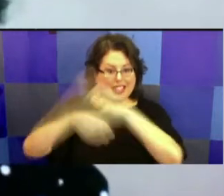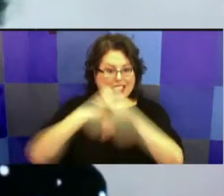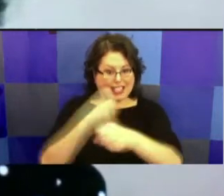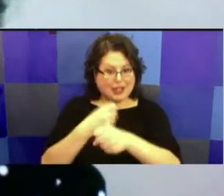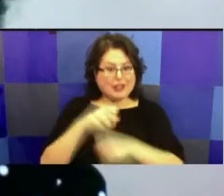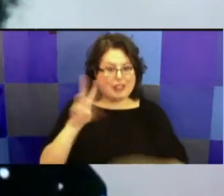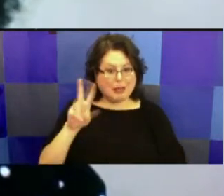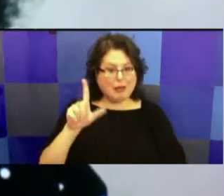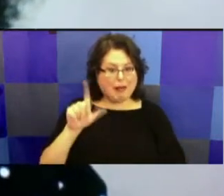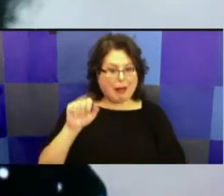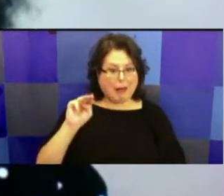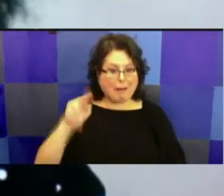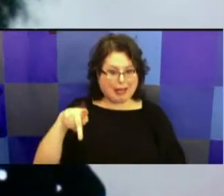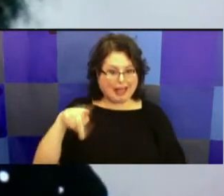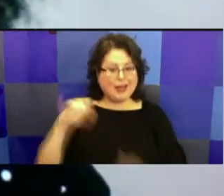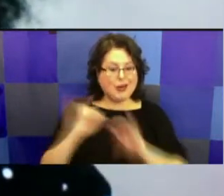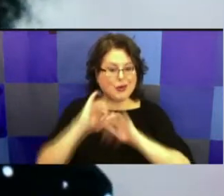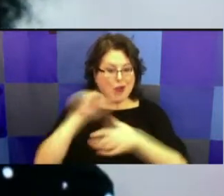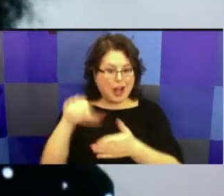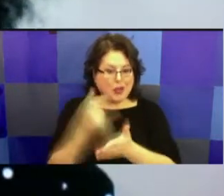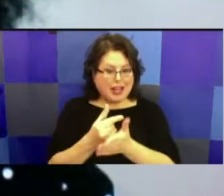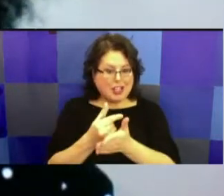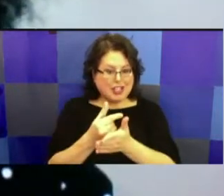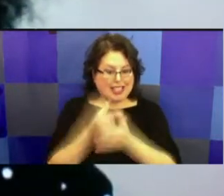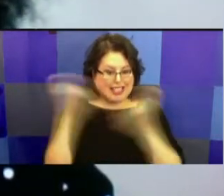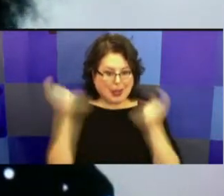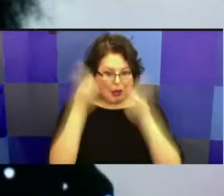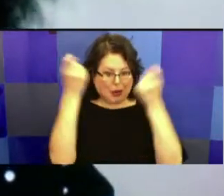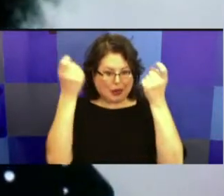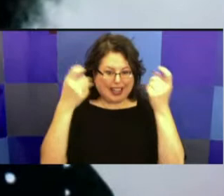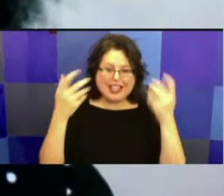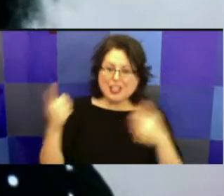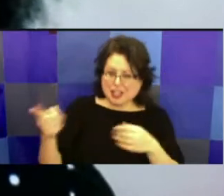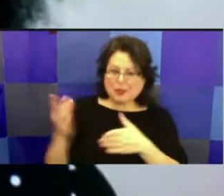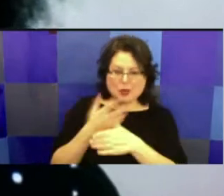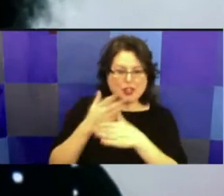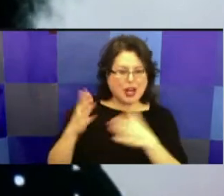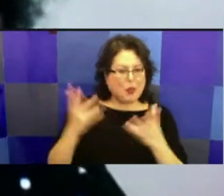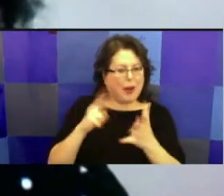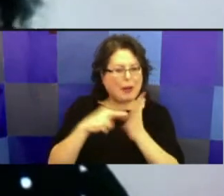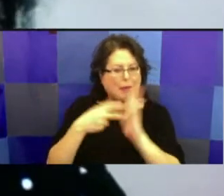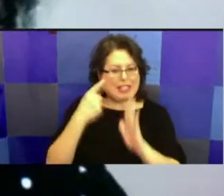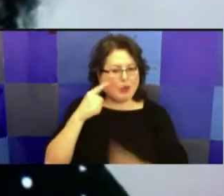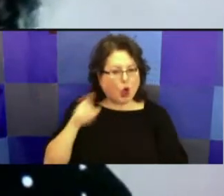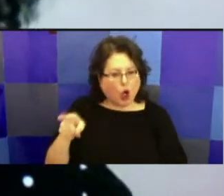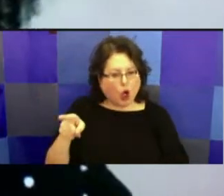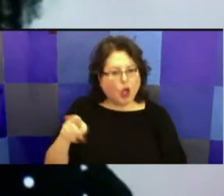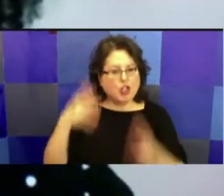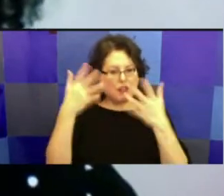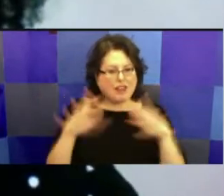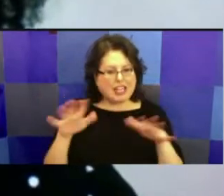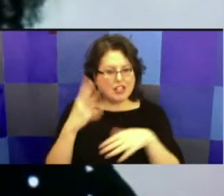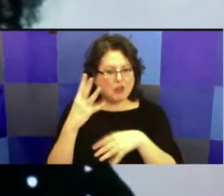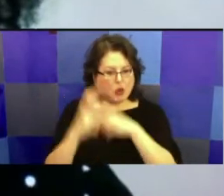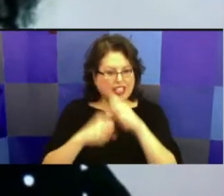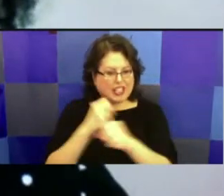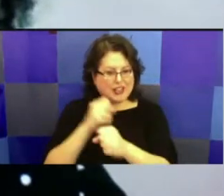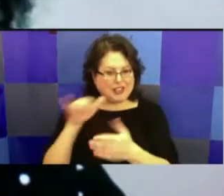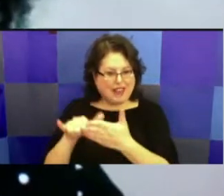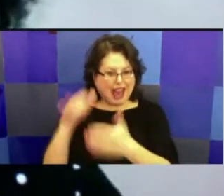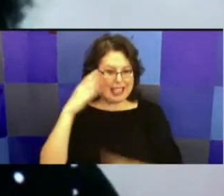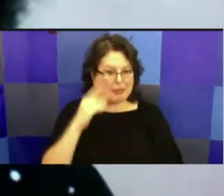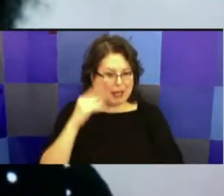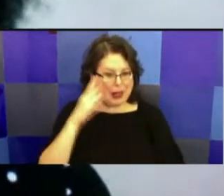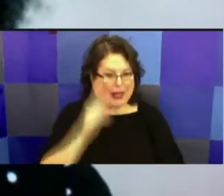going to share with you what it has meant for her to complete 4 years in the WLMP experience and